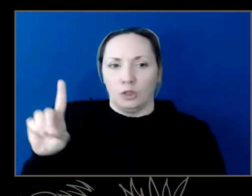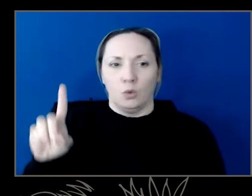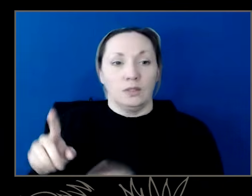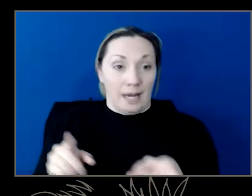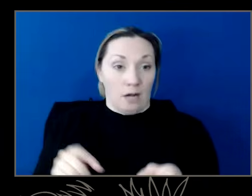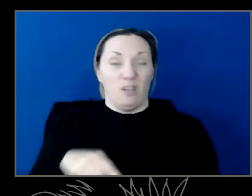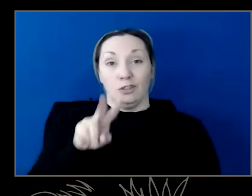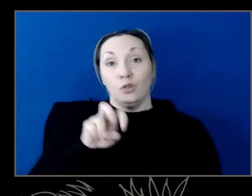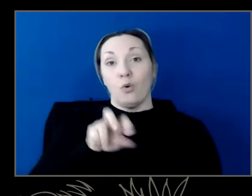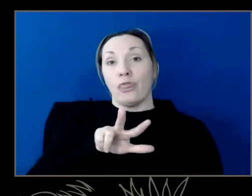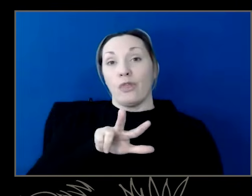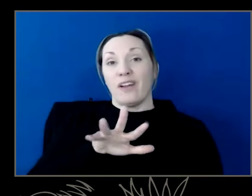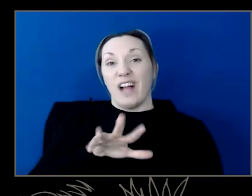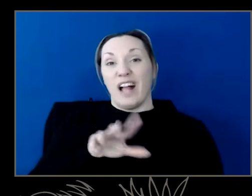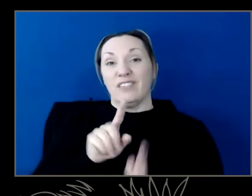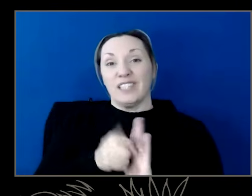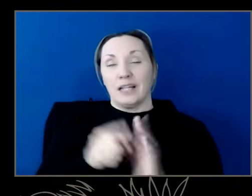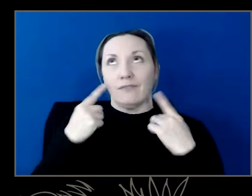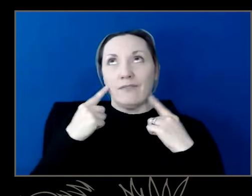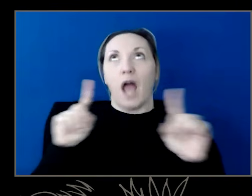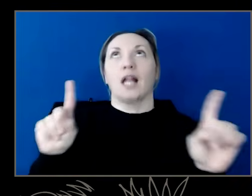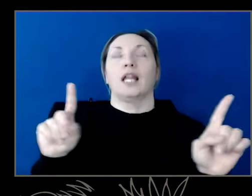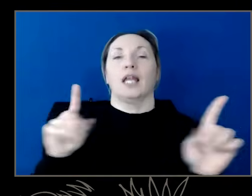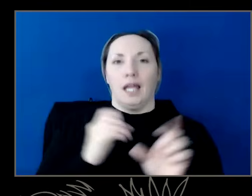look, 235 seconds, it finally did build.